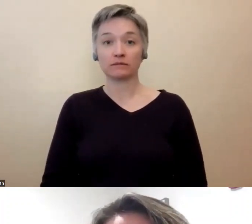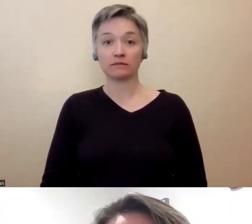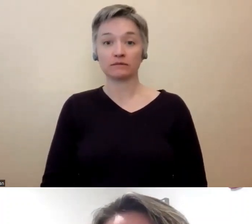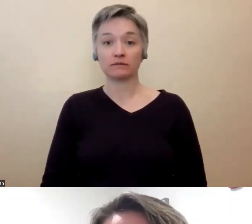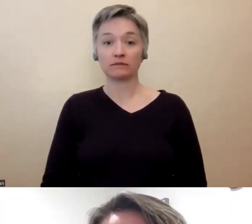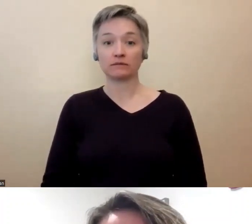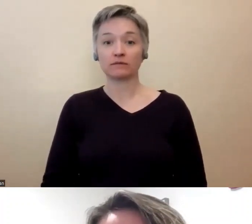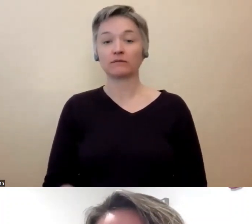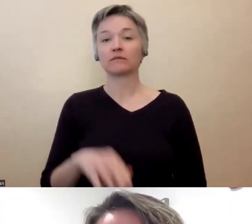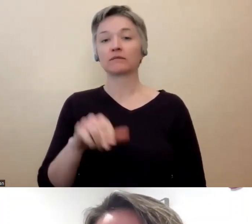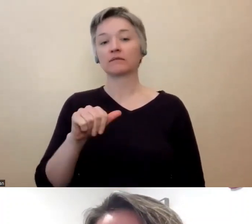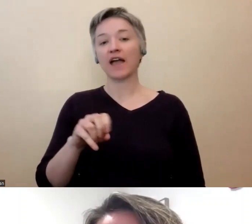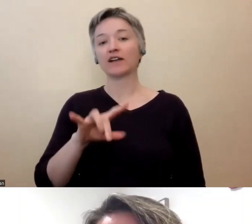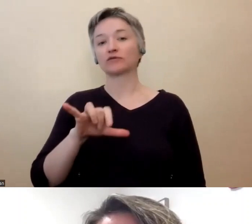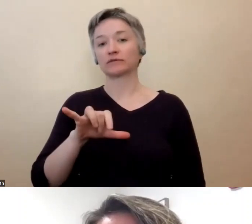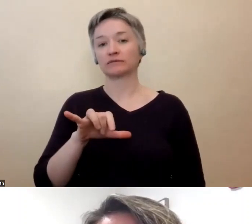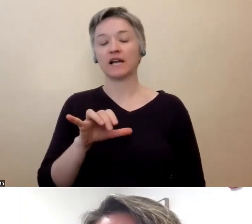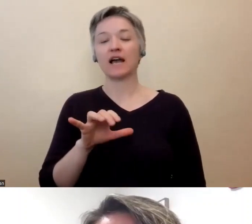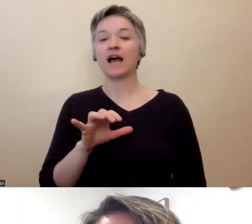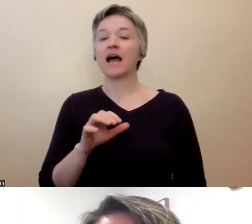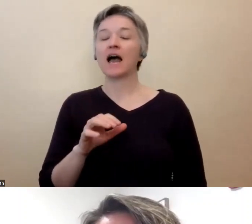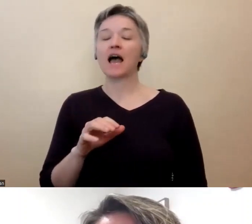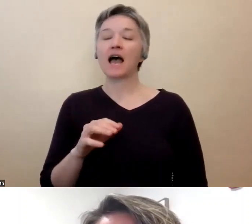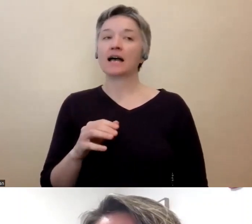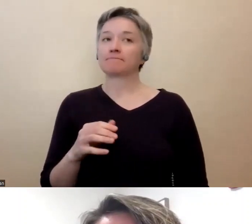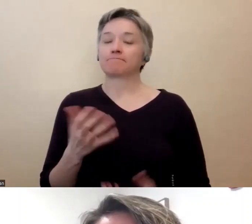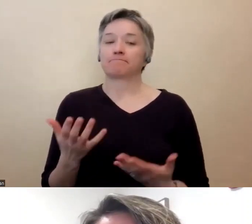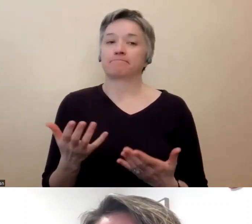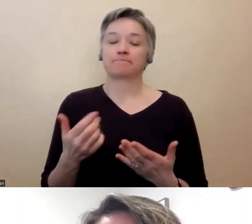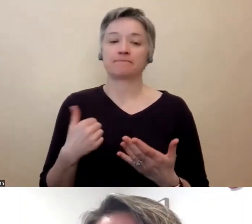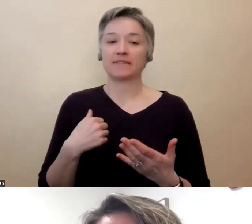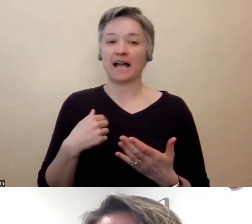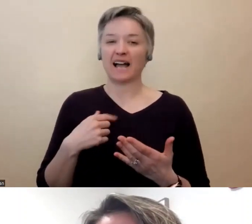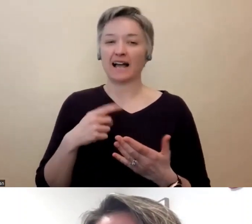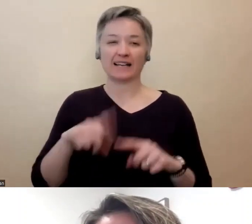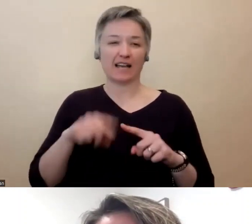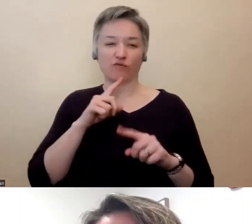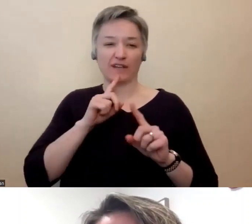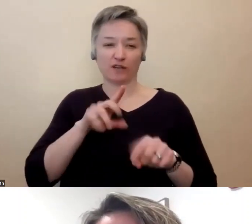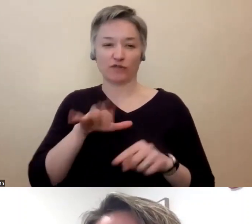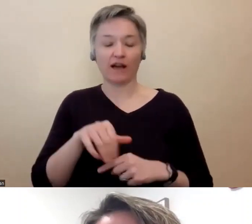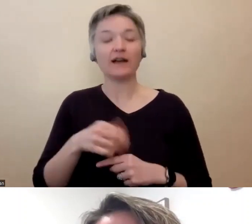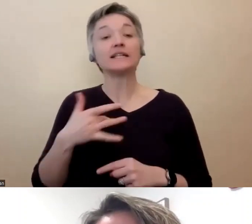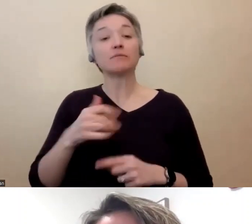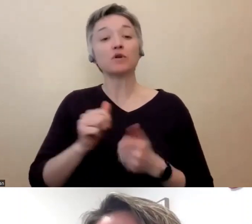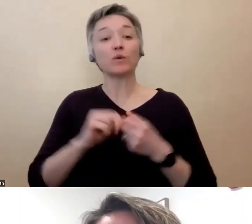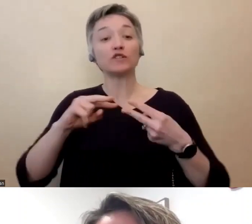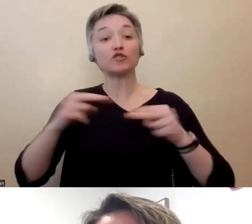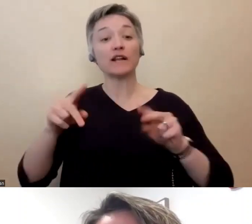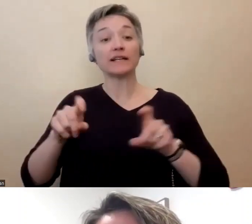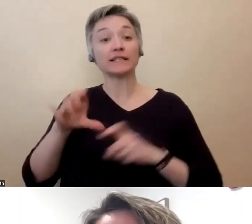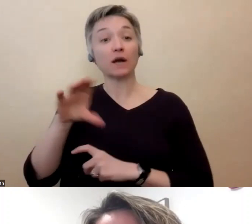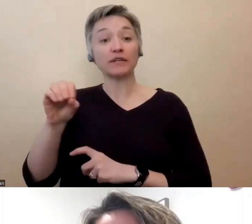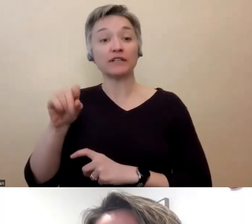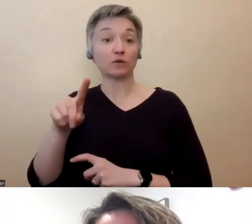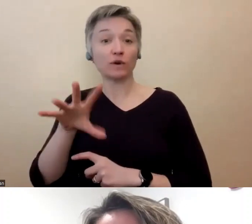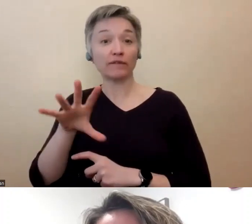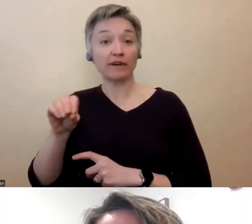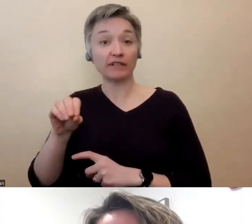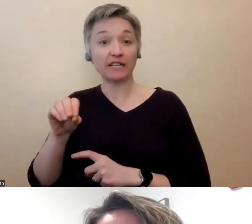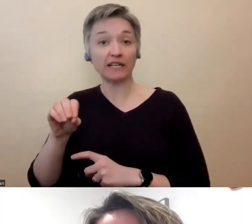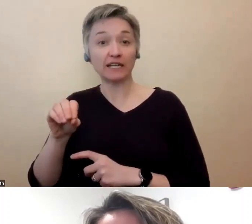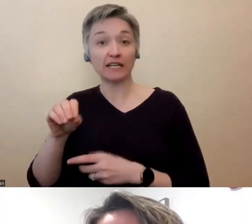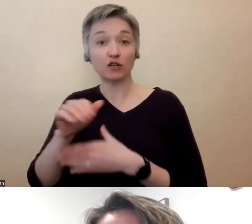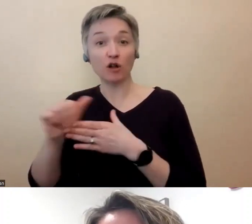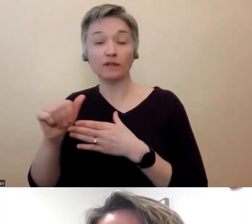So that I can't speak to. So usually with the genetic testing companies, $150, it's usually $100 to